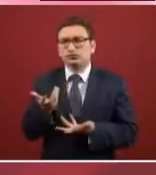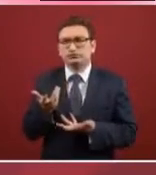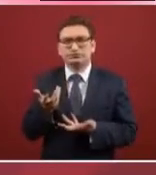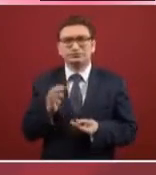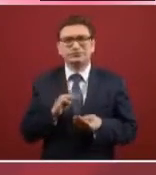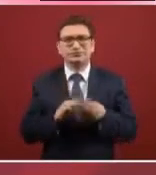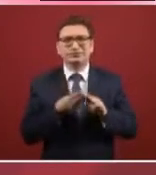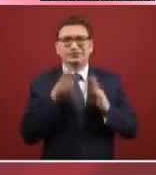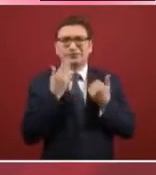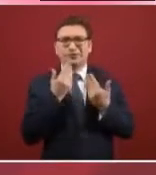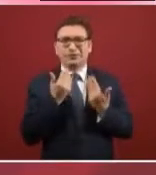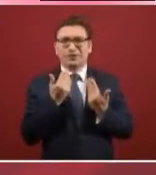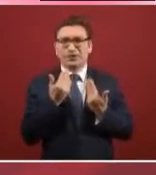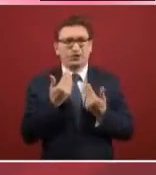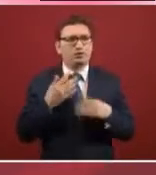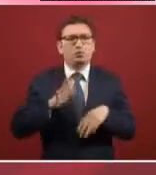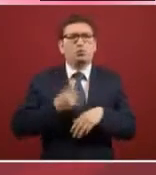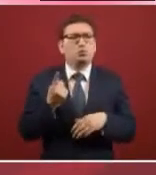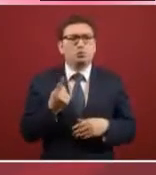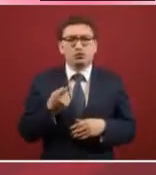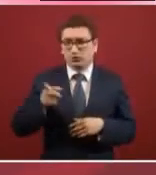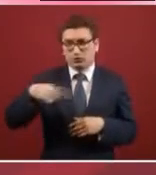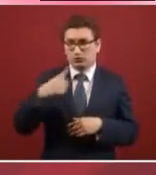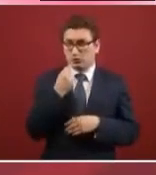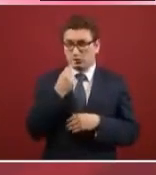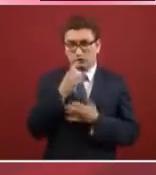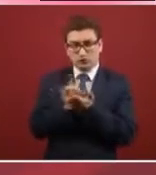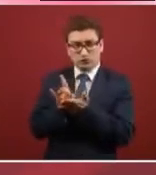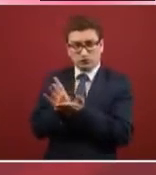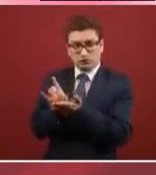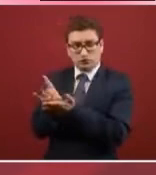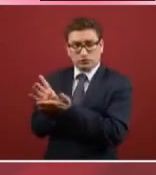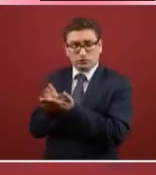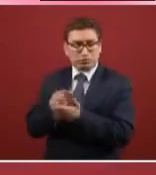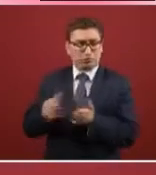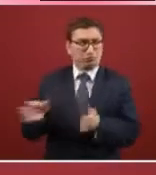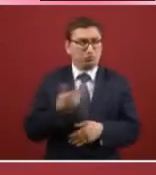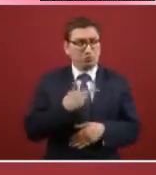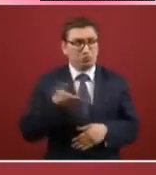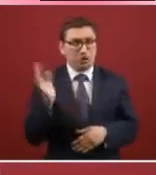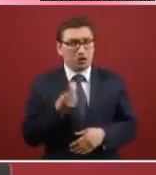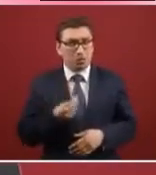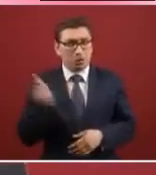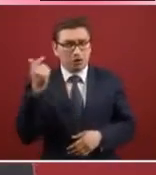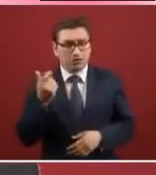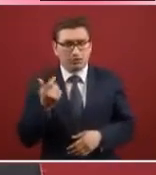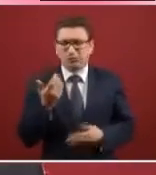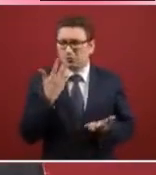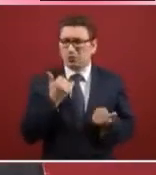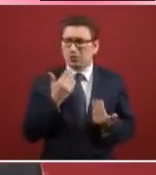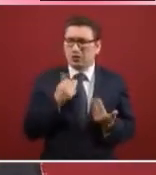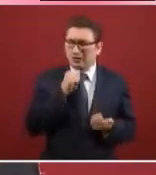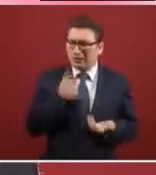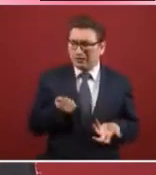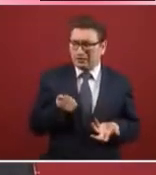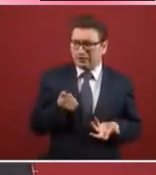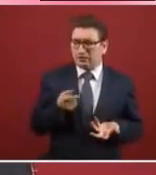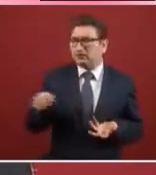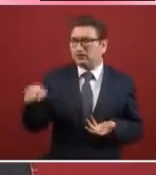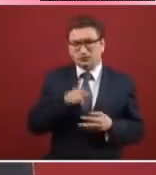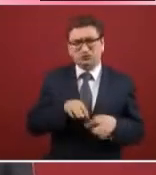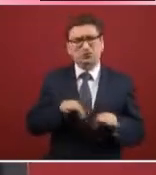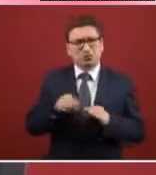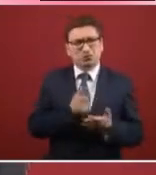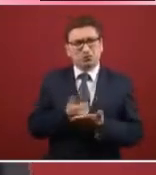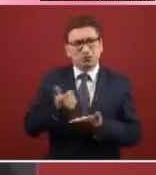despidiendo a nadie. Because we aren't firing anybody. Porque no se les están quitando prestaciones. We weren't taking away their benefits.